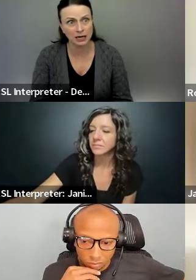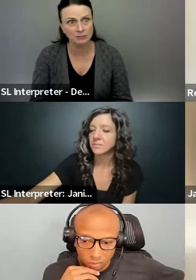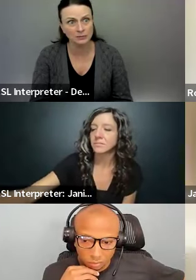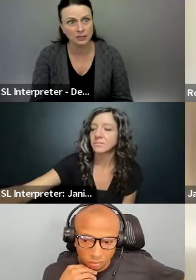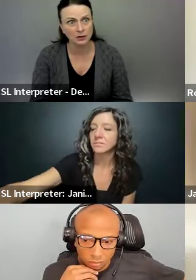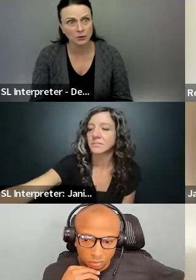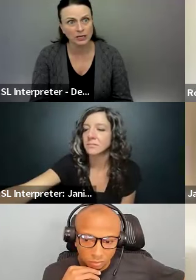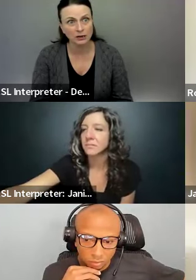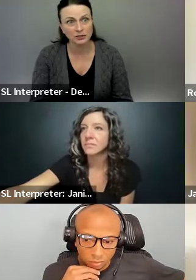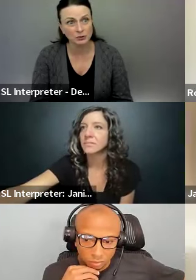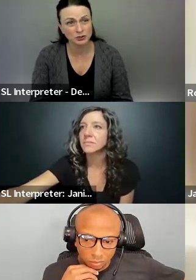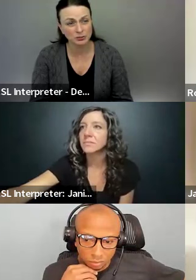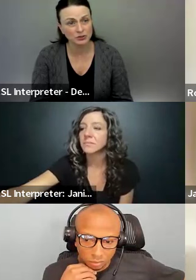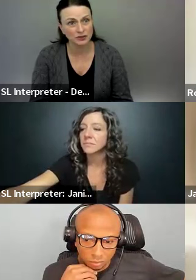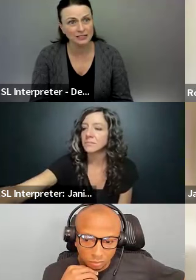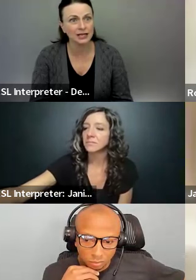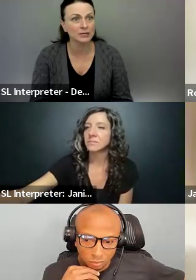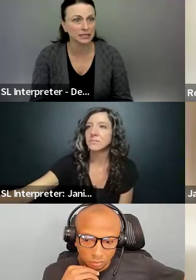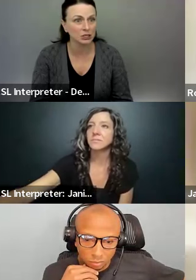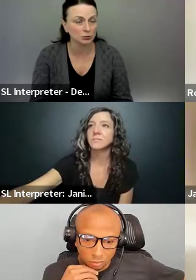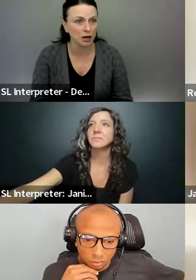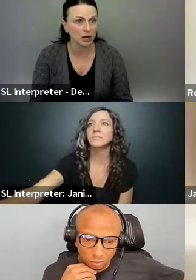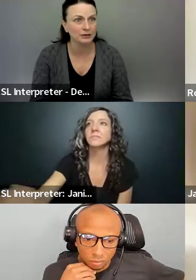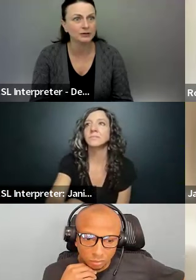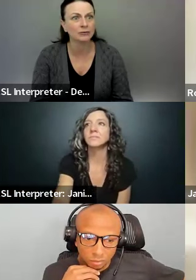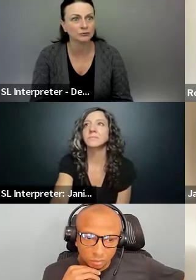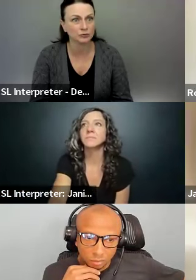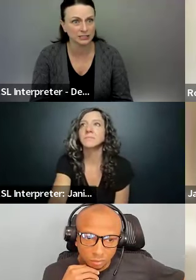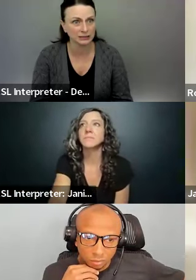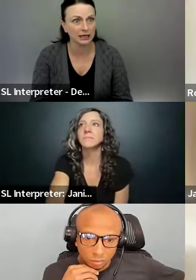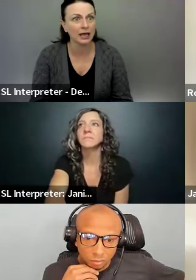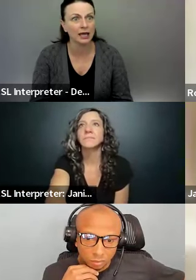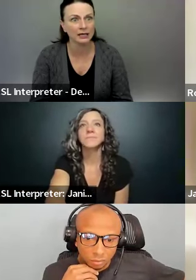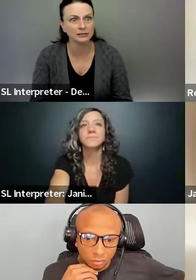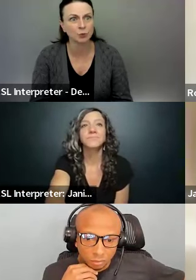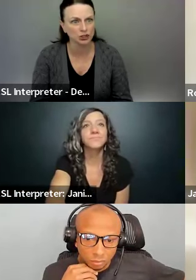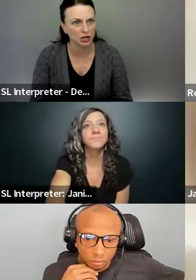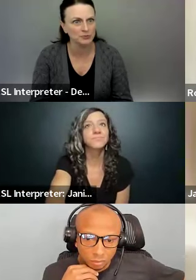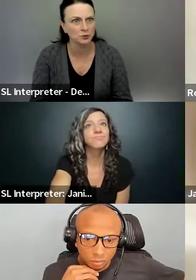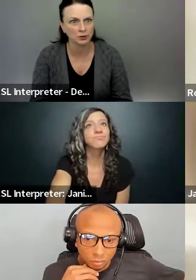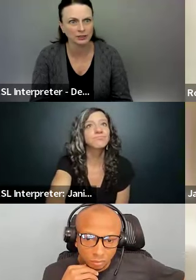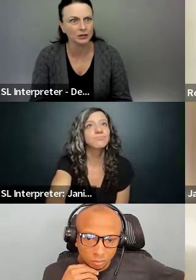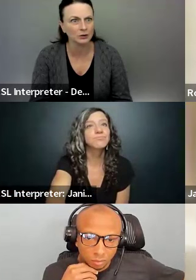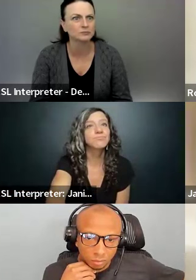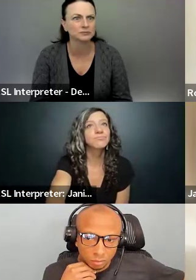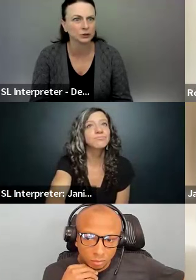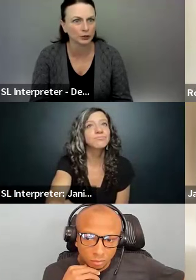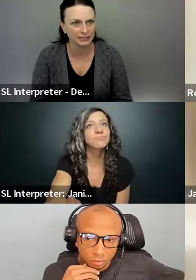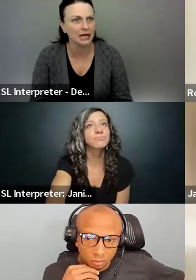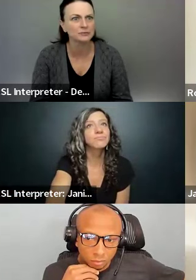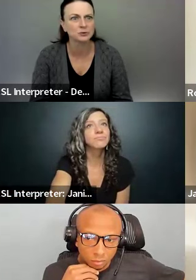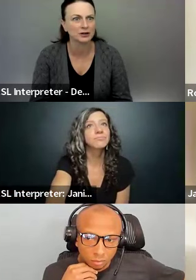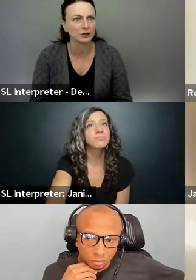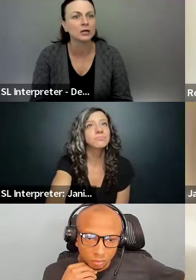But we can also do some of those events like we did at KubeCon recently, and workshops, or, you know,